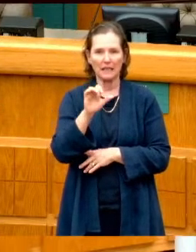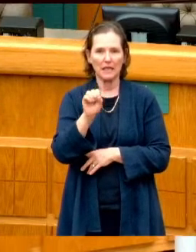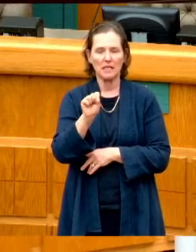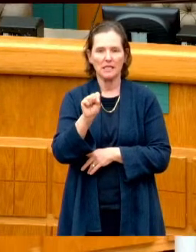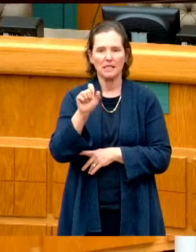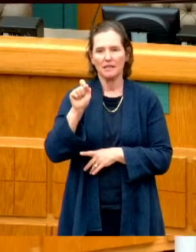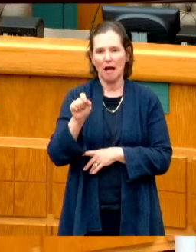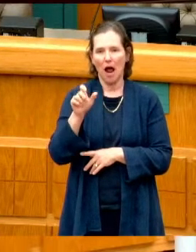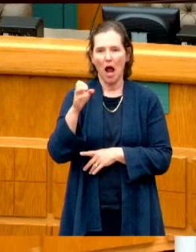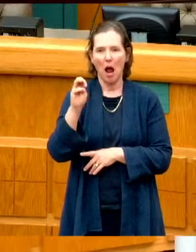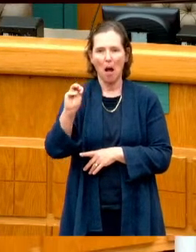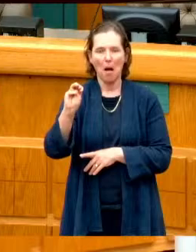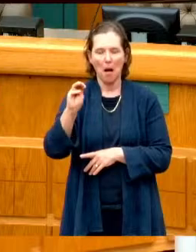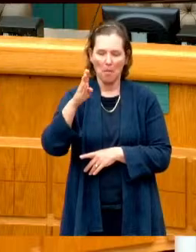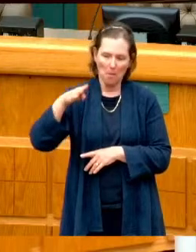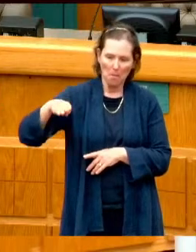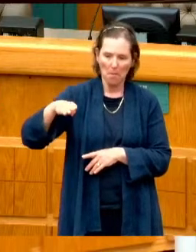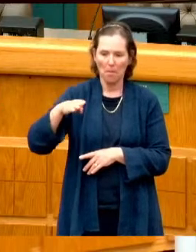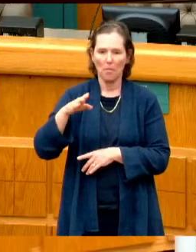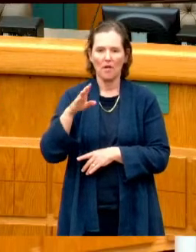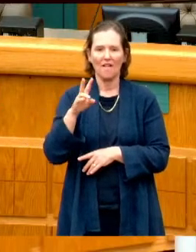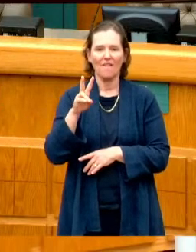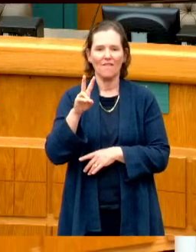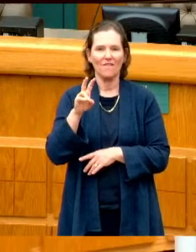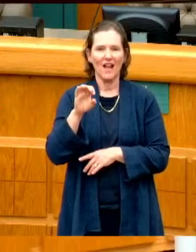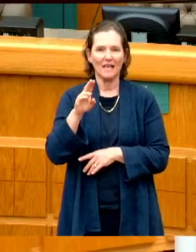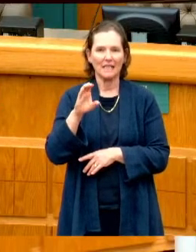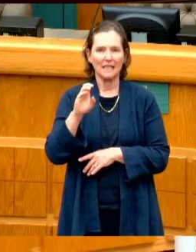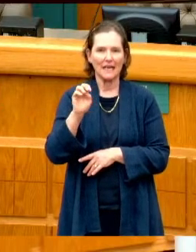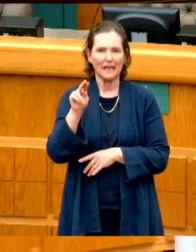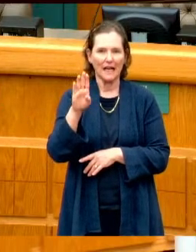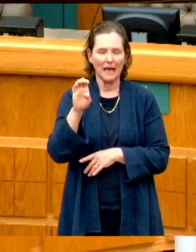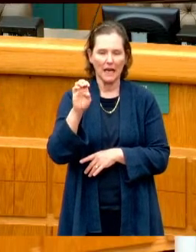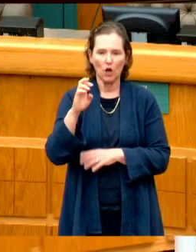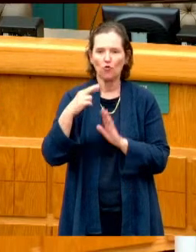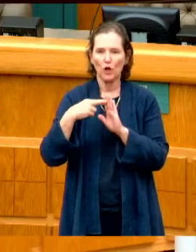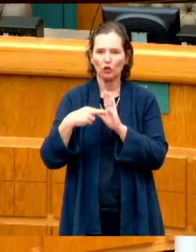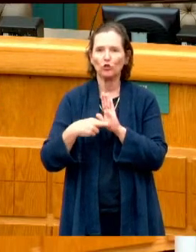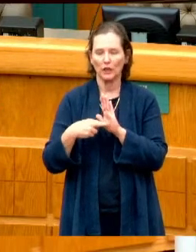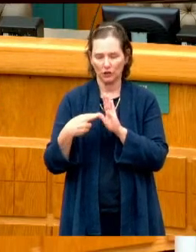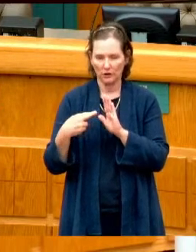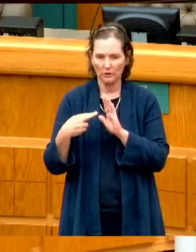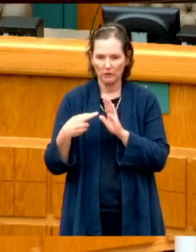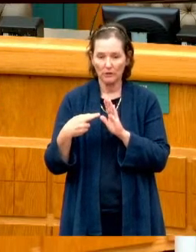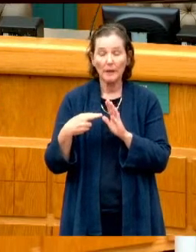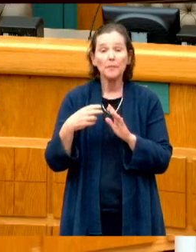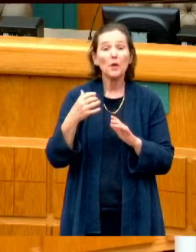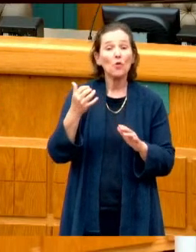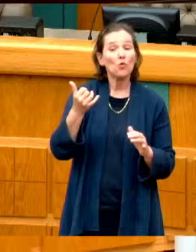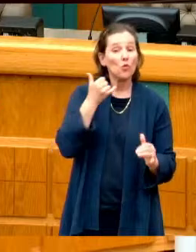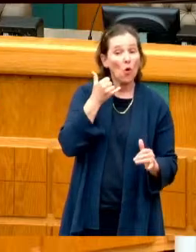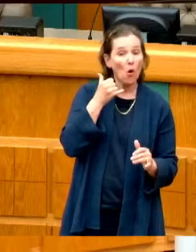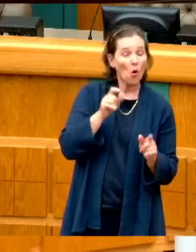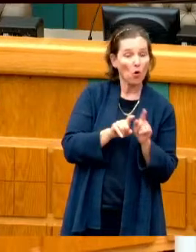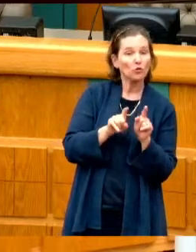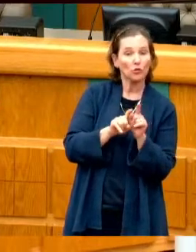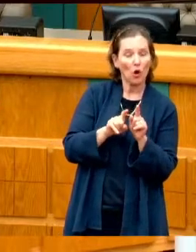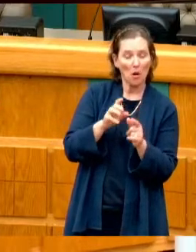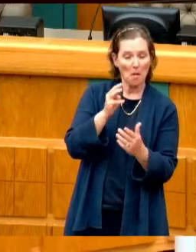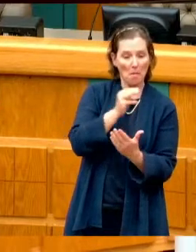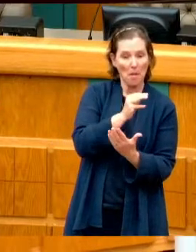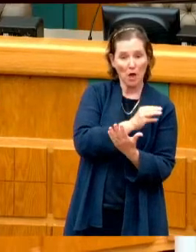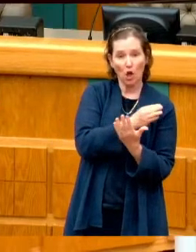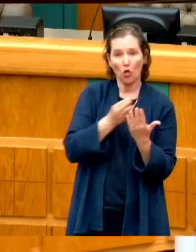cctexas.com/vaccine registration. And the call center for vaccine registration is open Monday through Saturday from